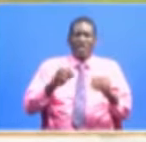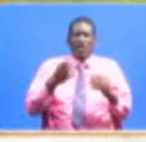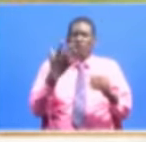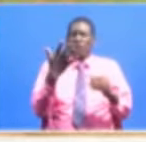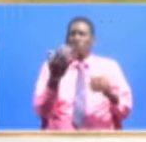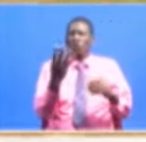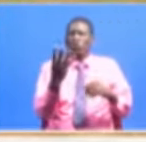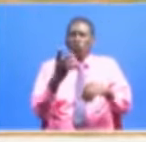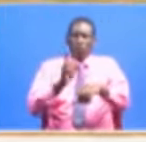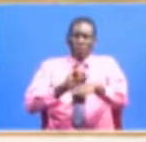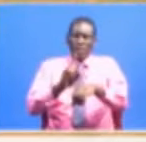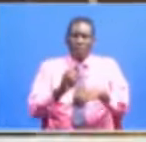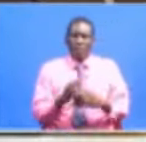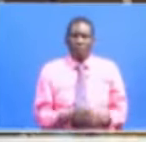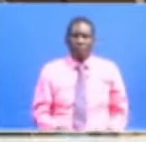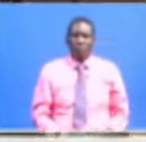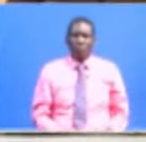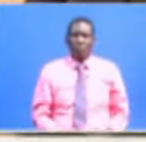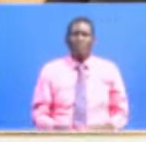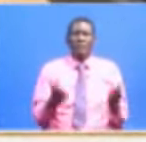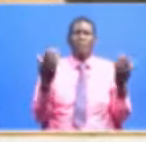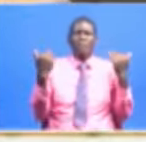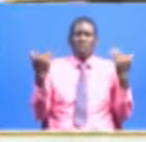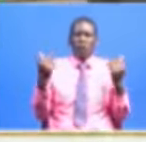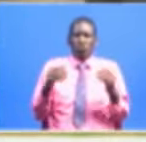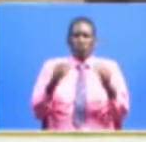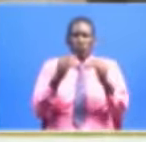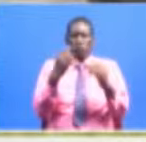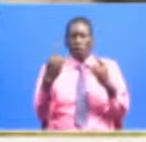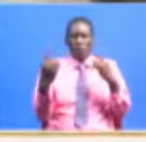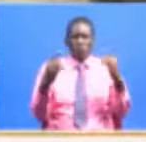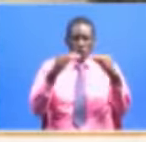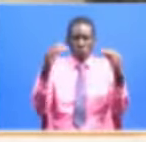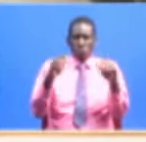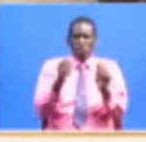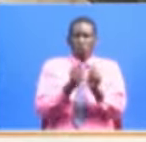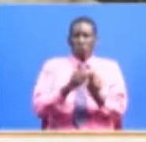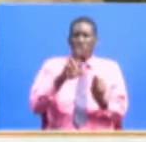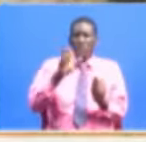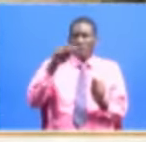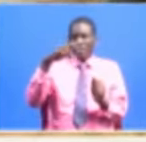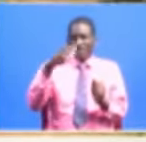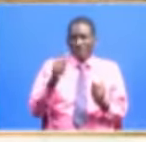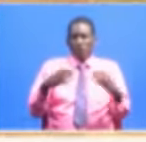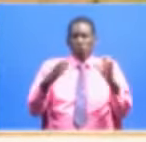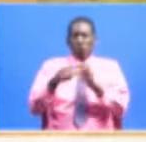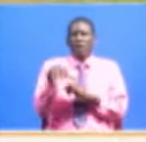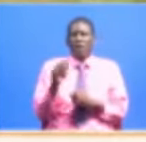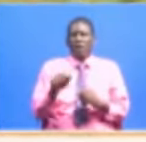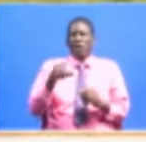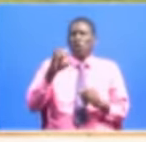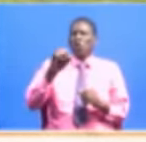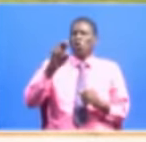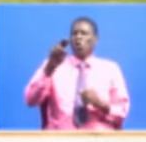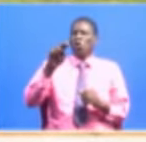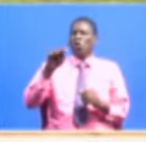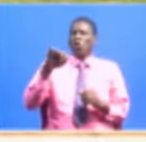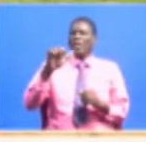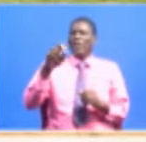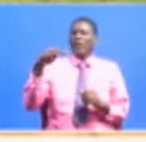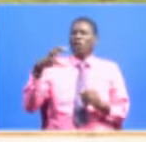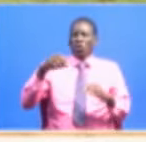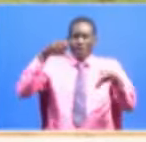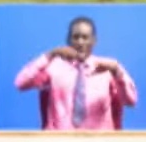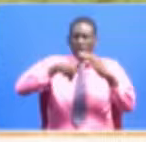minute. Meru drew one goal with Ringa of Nyanza in Group A. Maxwell Onyambu scored for Ringa in the